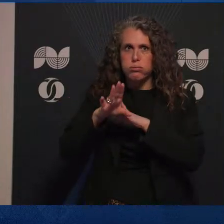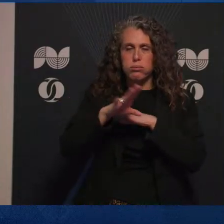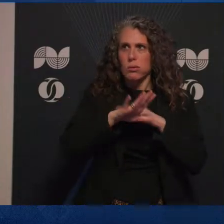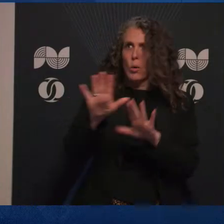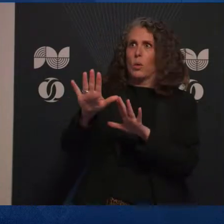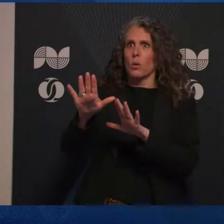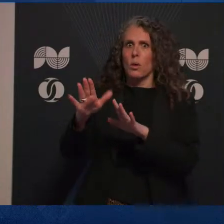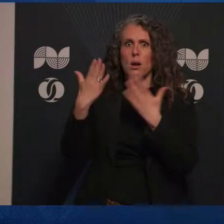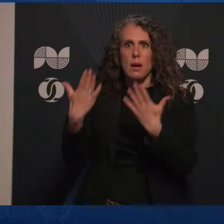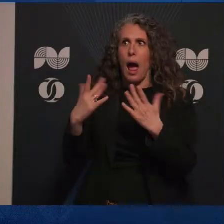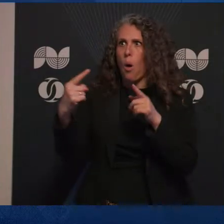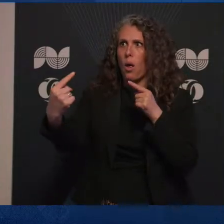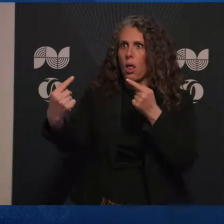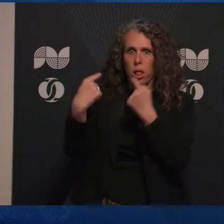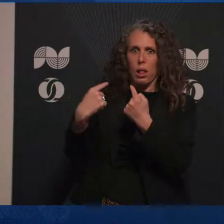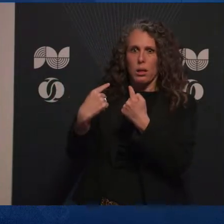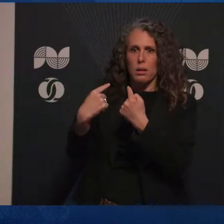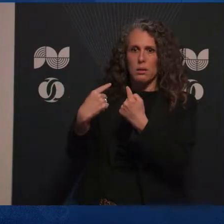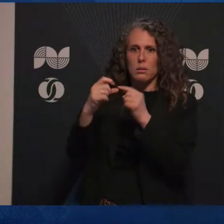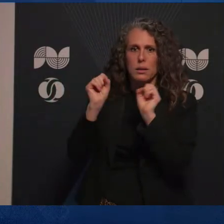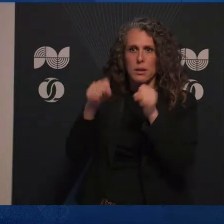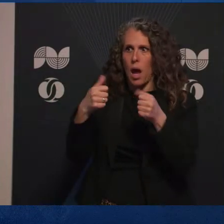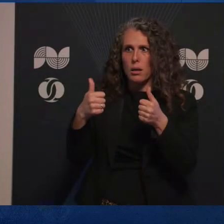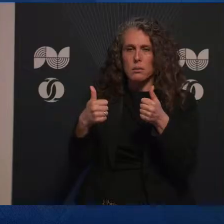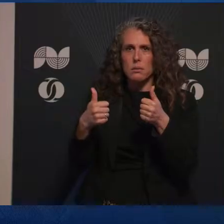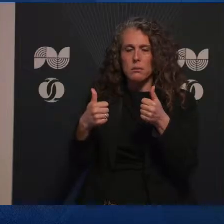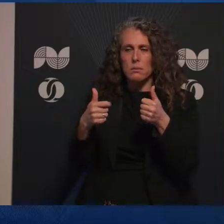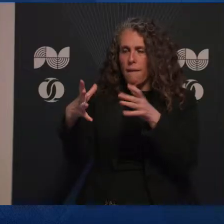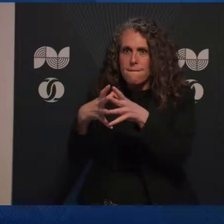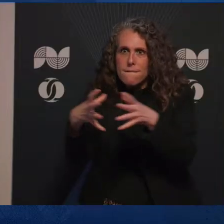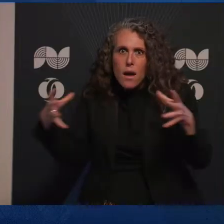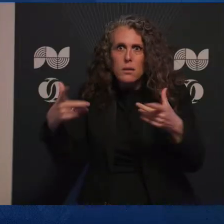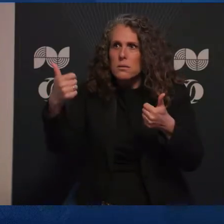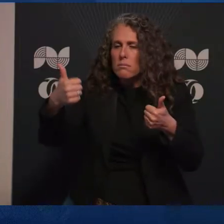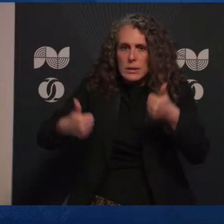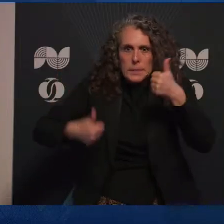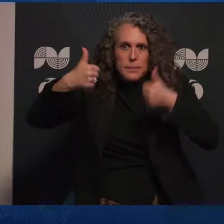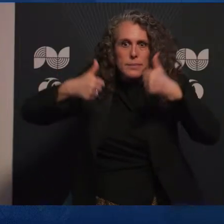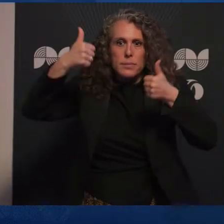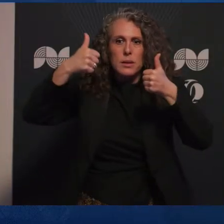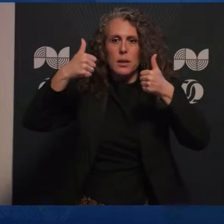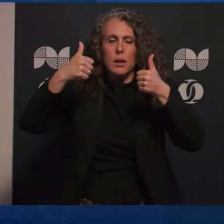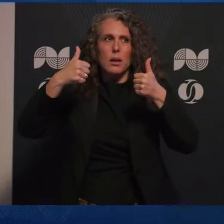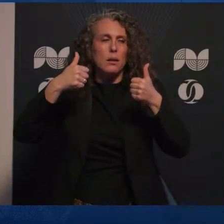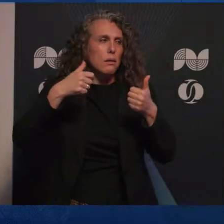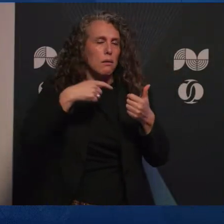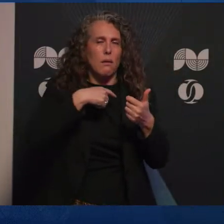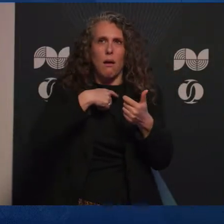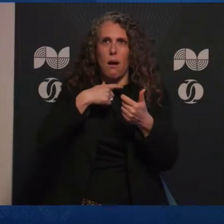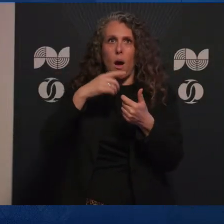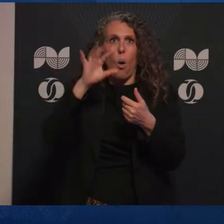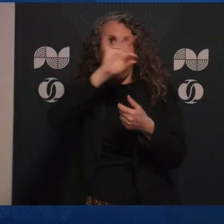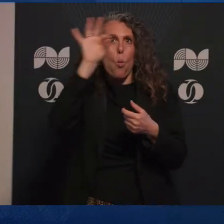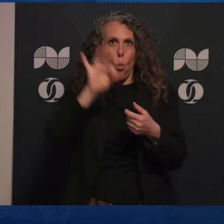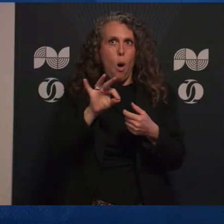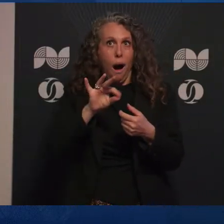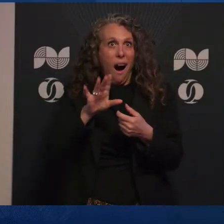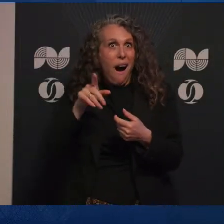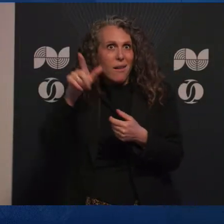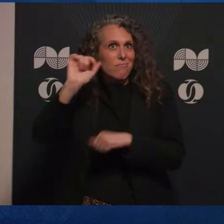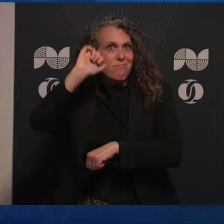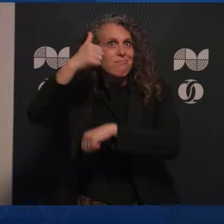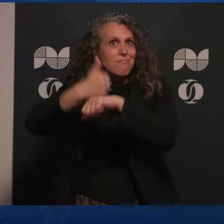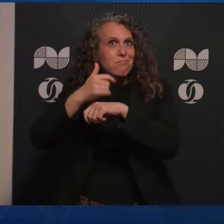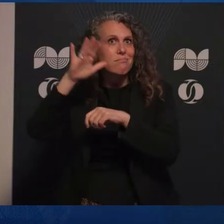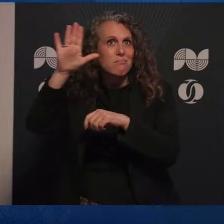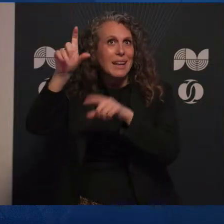fast, enormous competing country that is perceived to have made it in part because of industrial policy, which is only partly